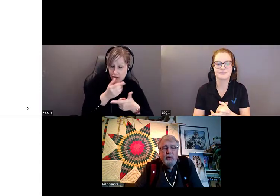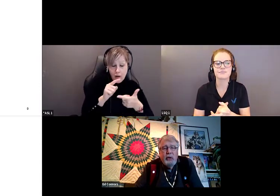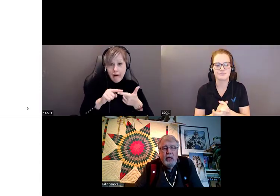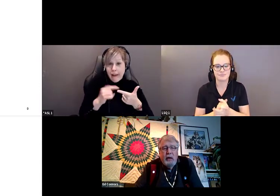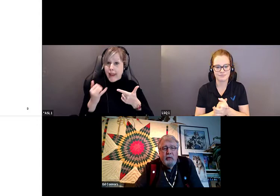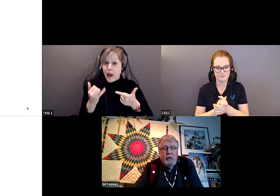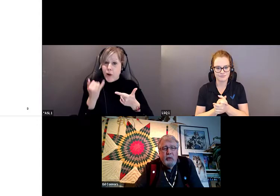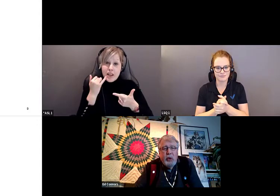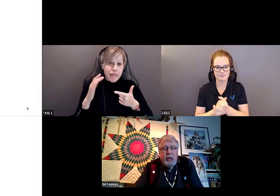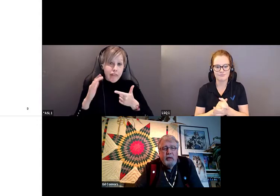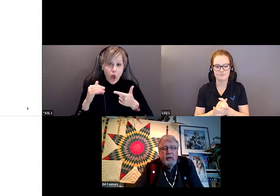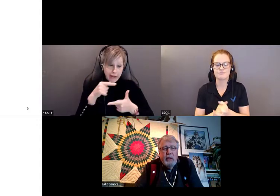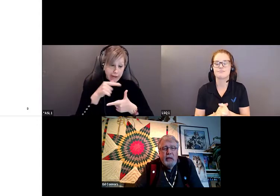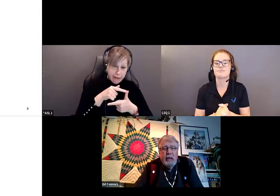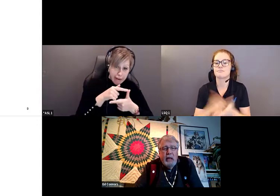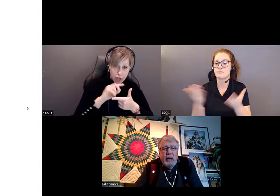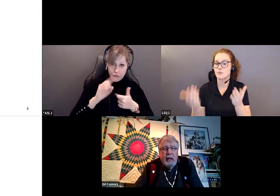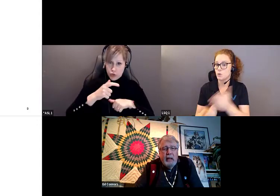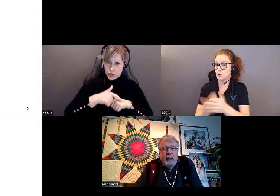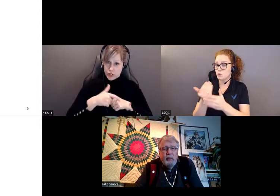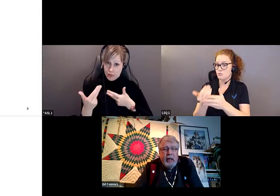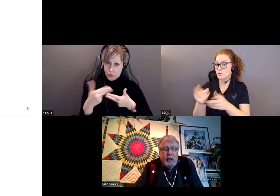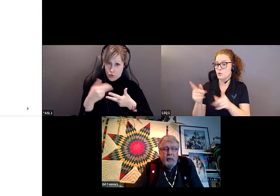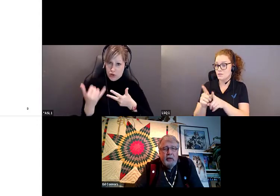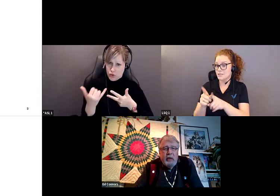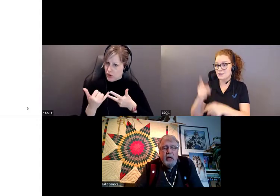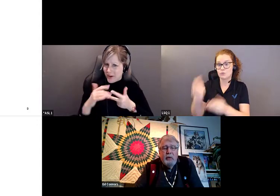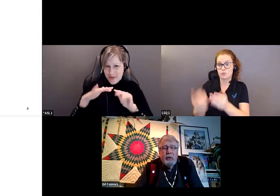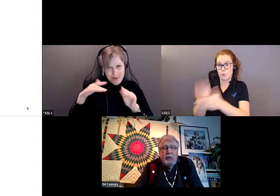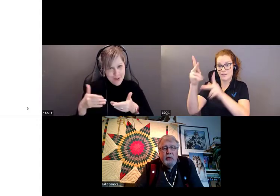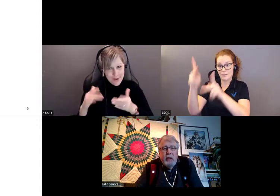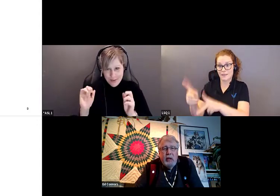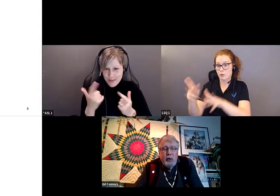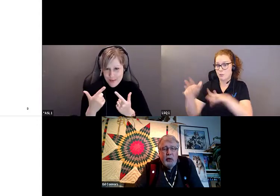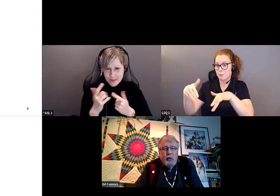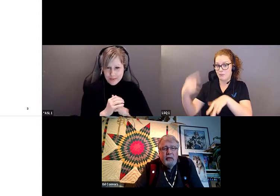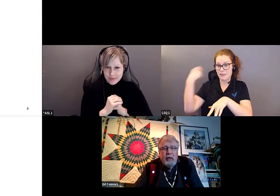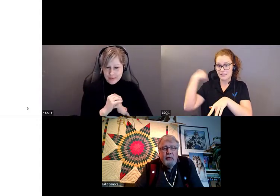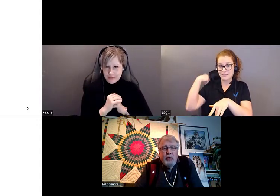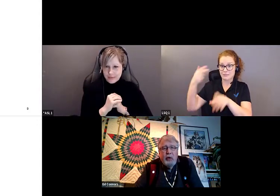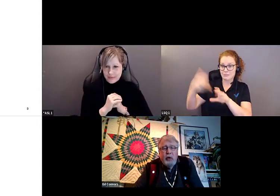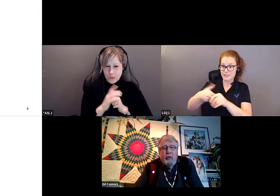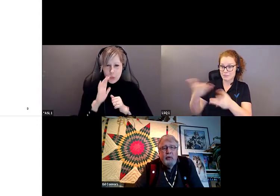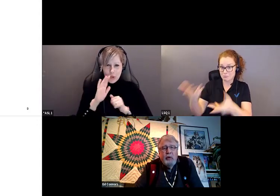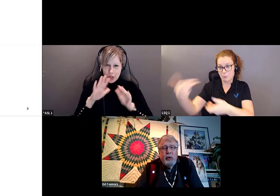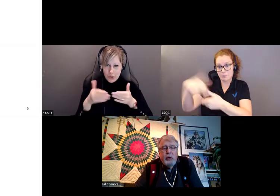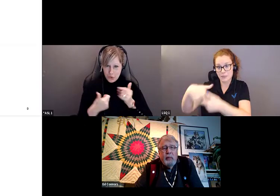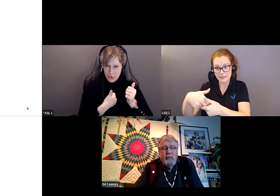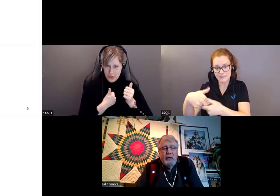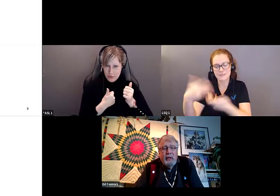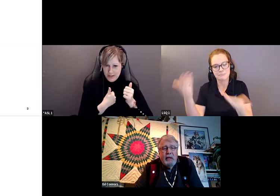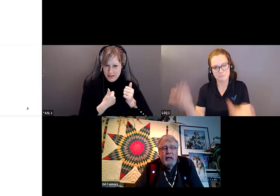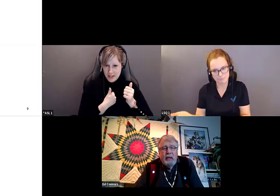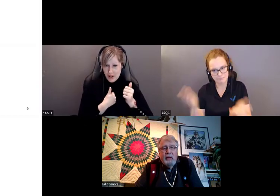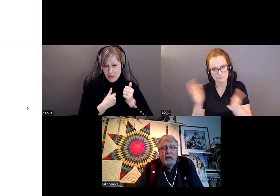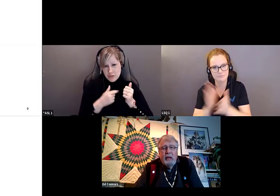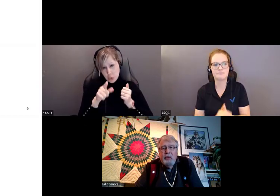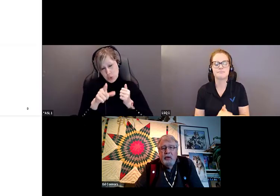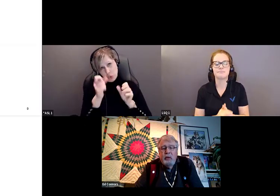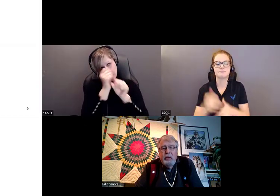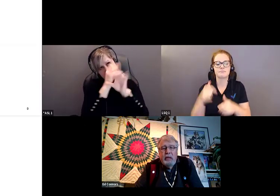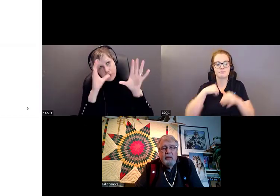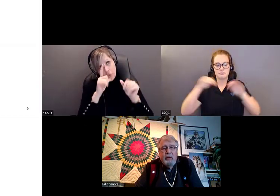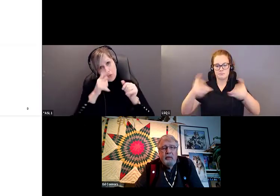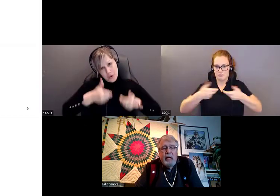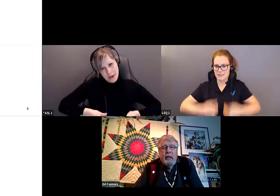having the opportunity now to join us. And for that reason, I will introduce myself further so for your benefit, in